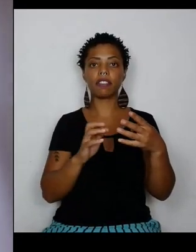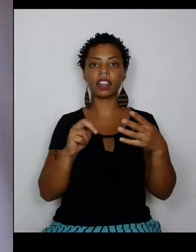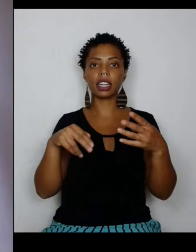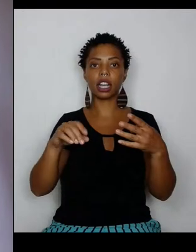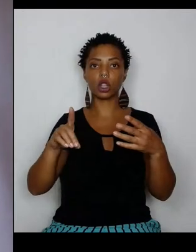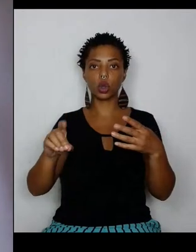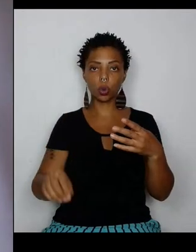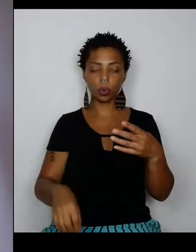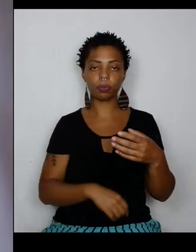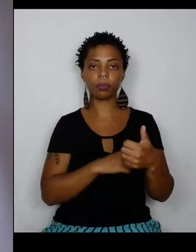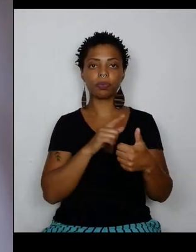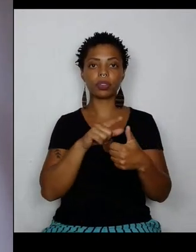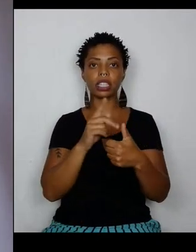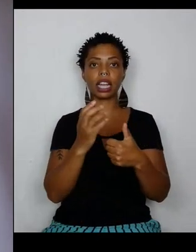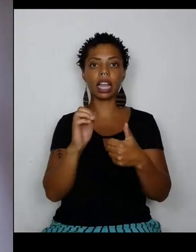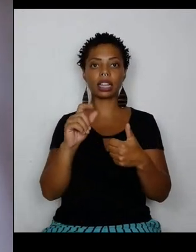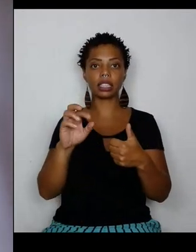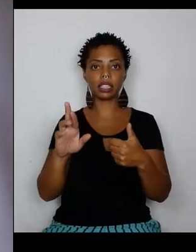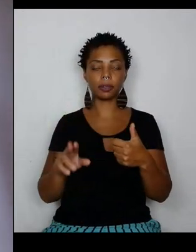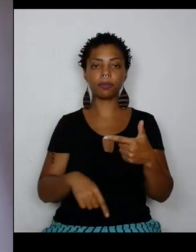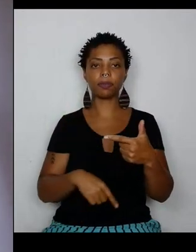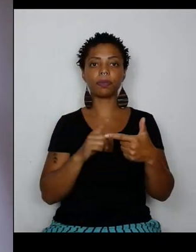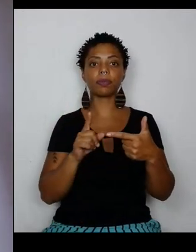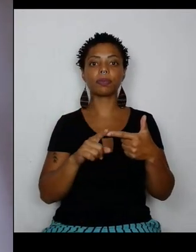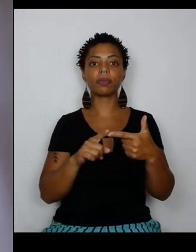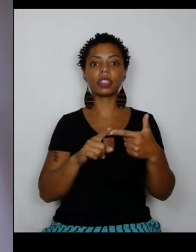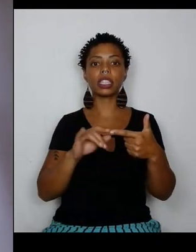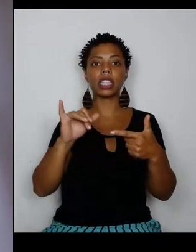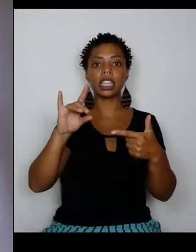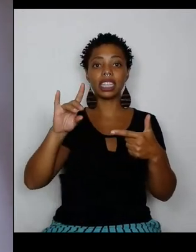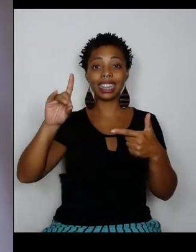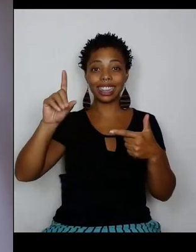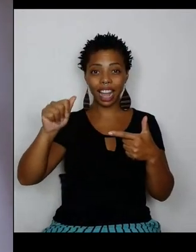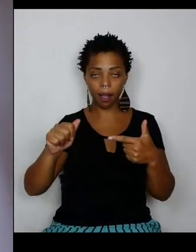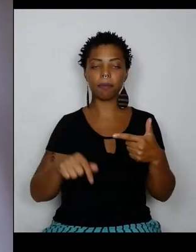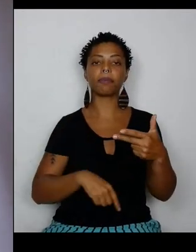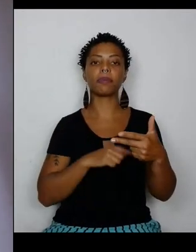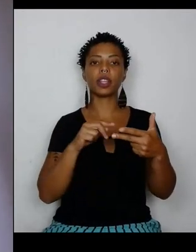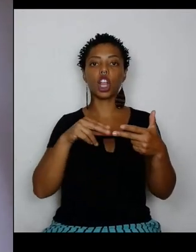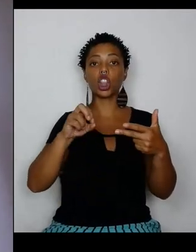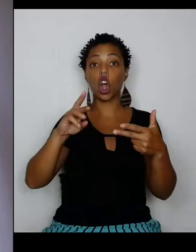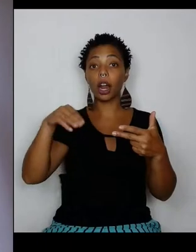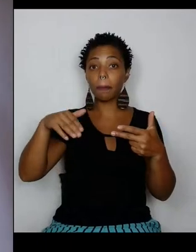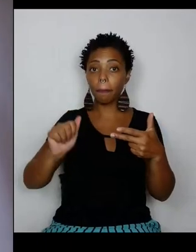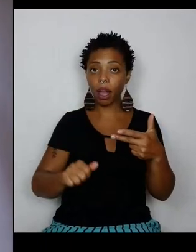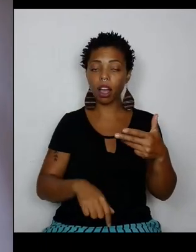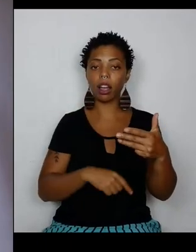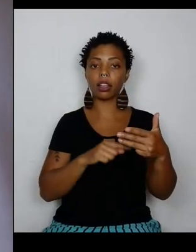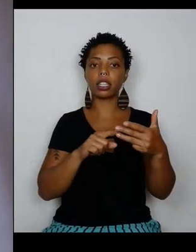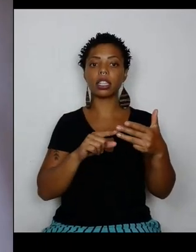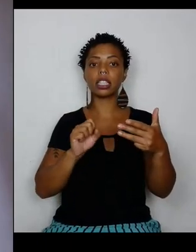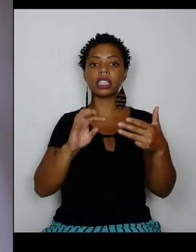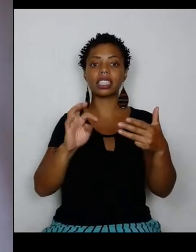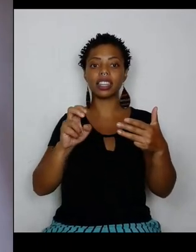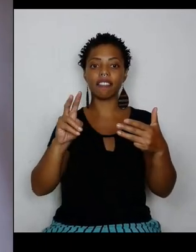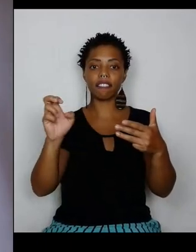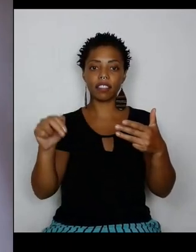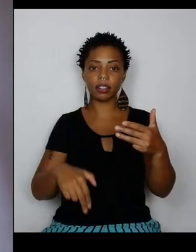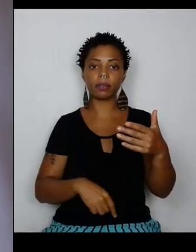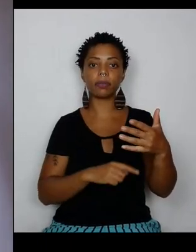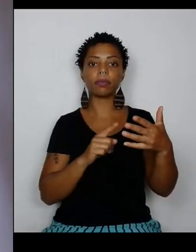fernando oliva heather waldrop linda goddard norma browde stephen